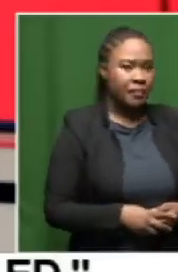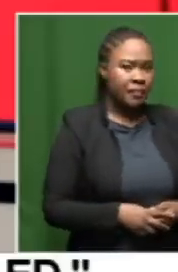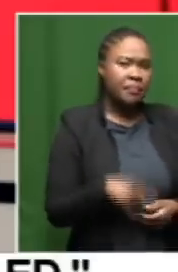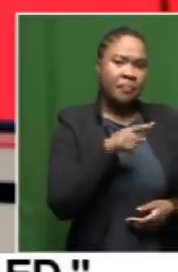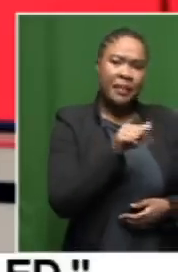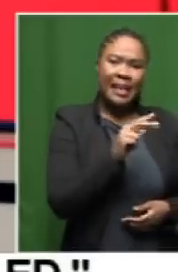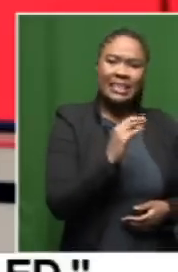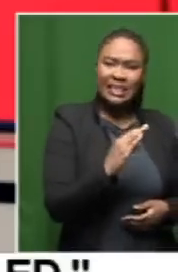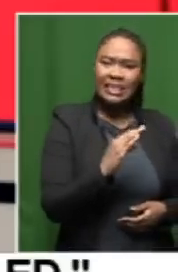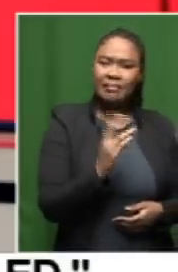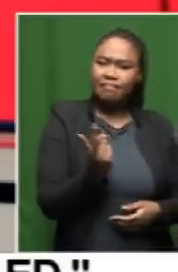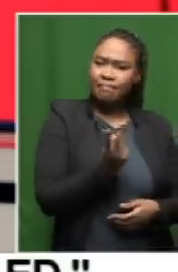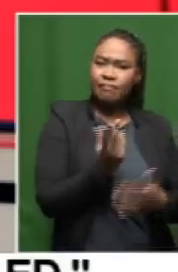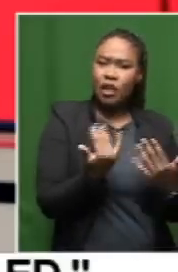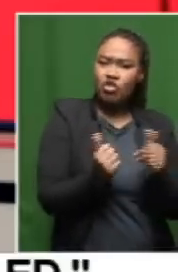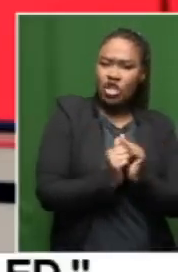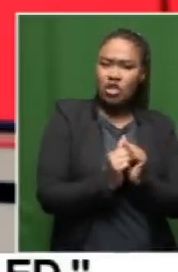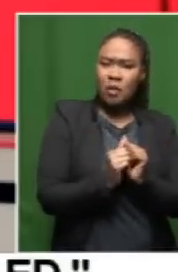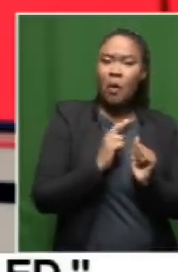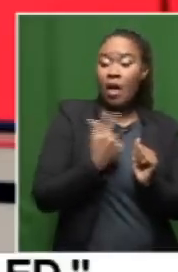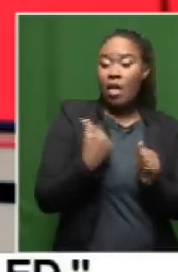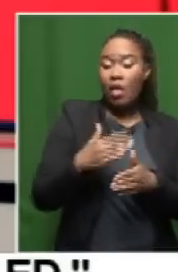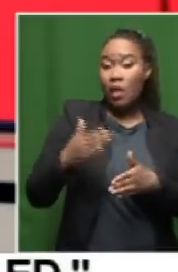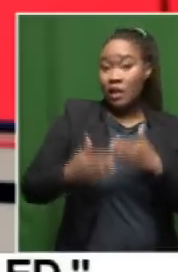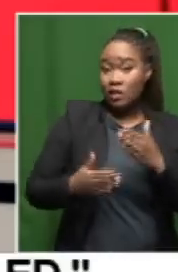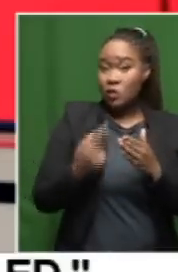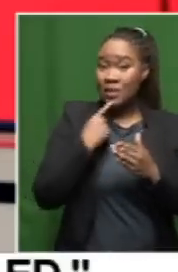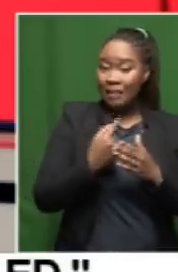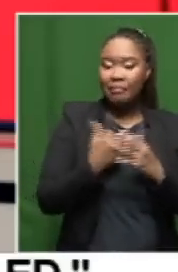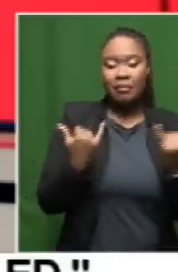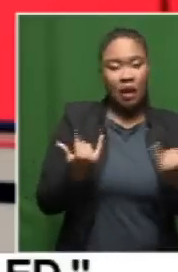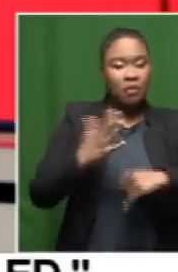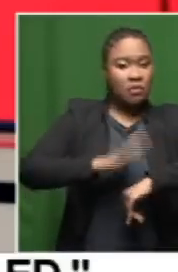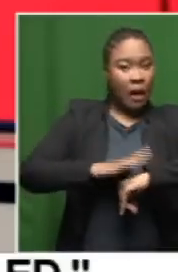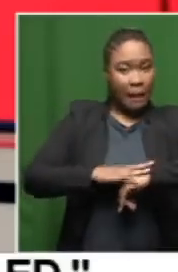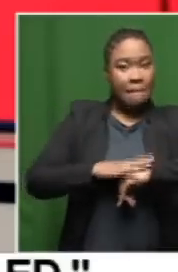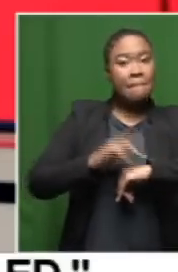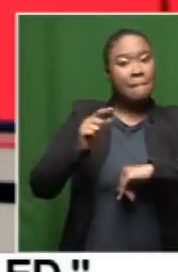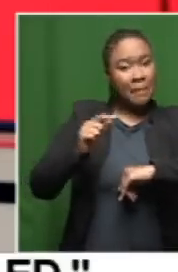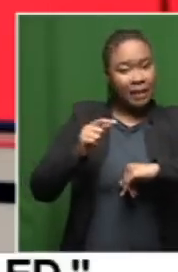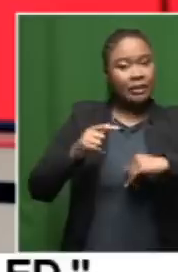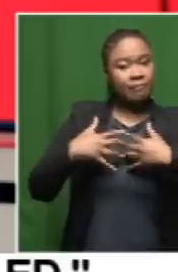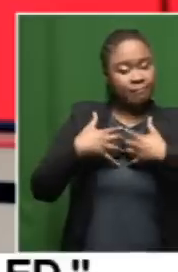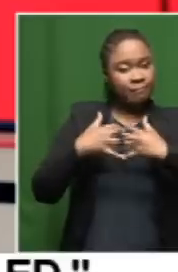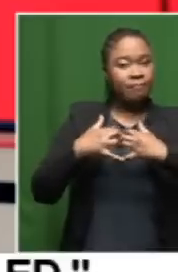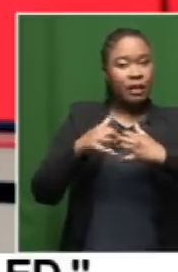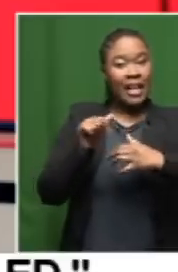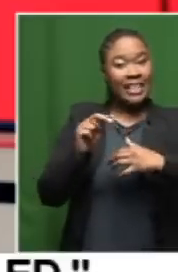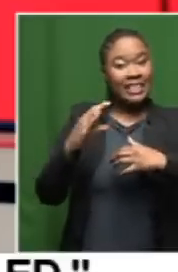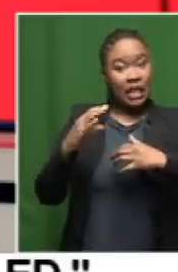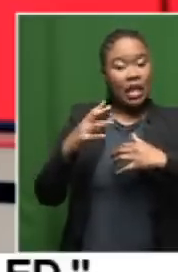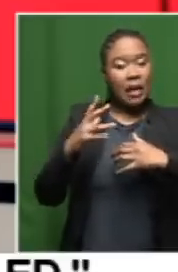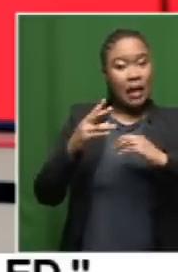forward. I mean, you yourself, over this weekend, you spoke and said that it is time to rebuild and strengthen the ANC before